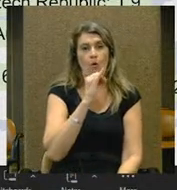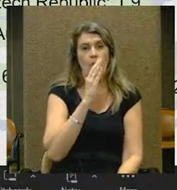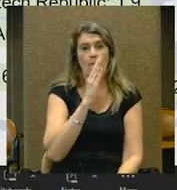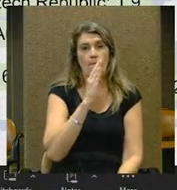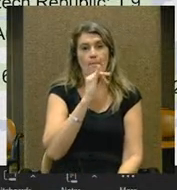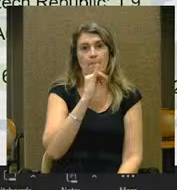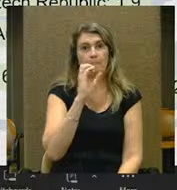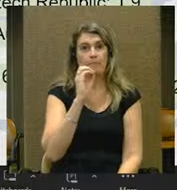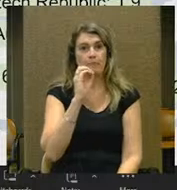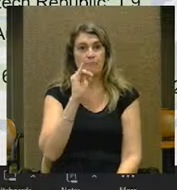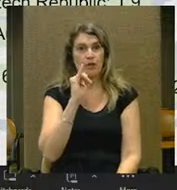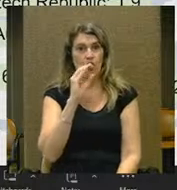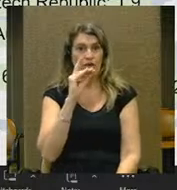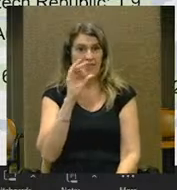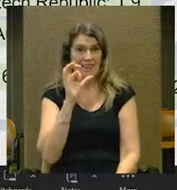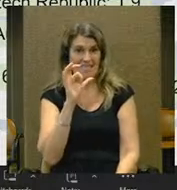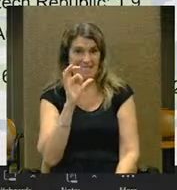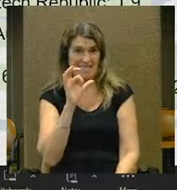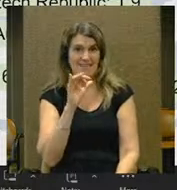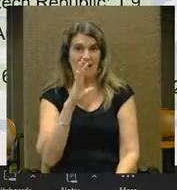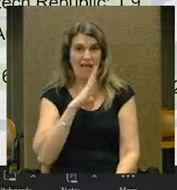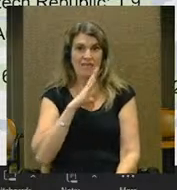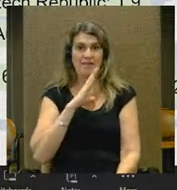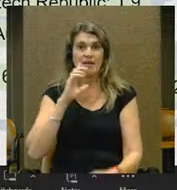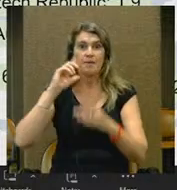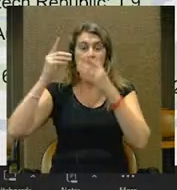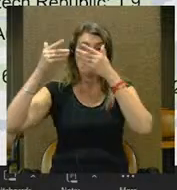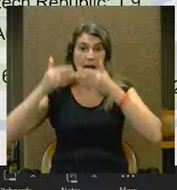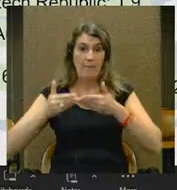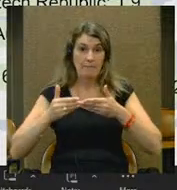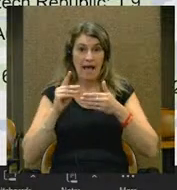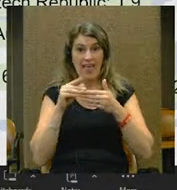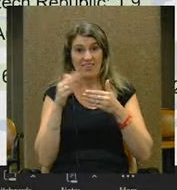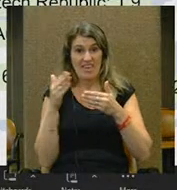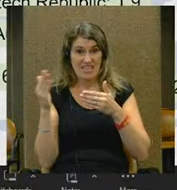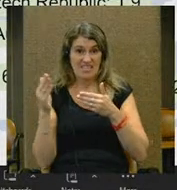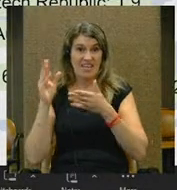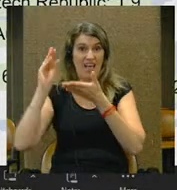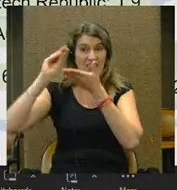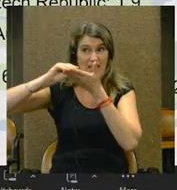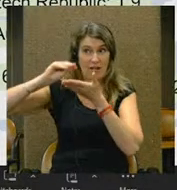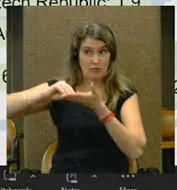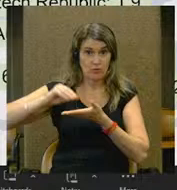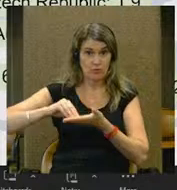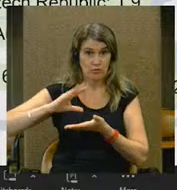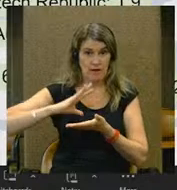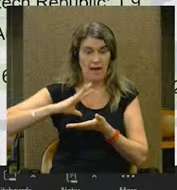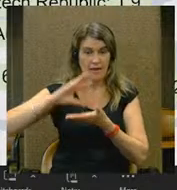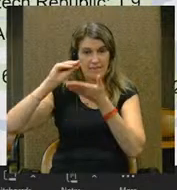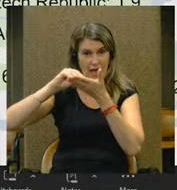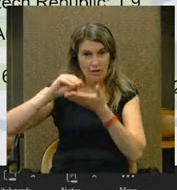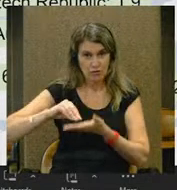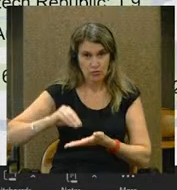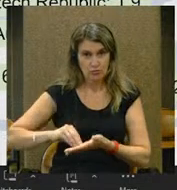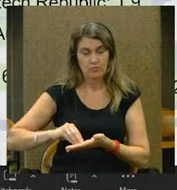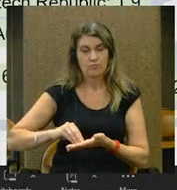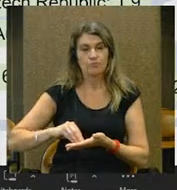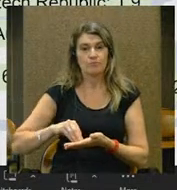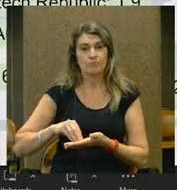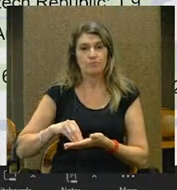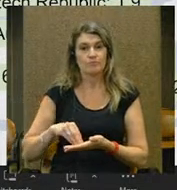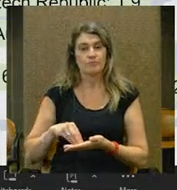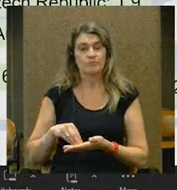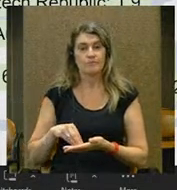that's just loading on the right of the screen, you can see data taken from Pierce et al., who presented the